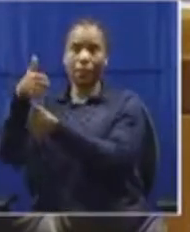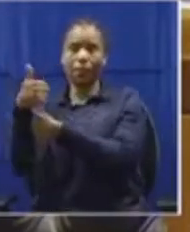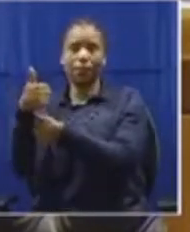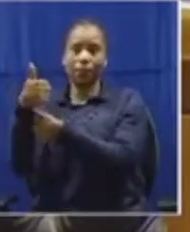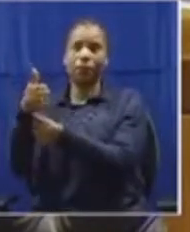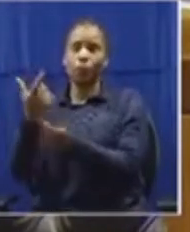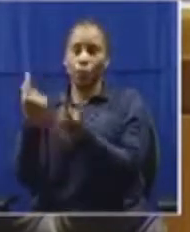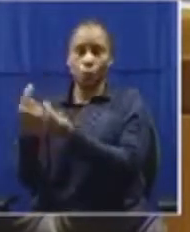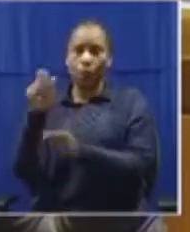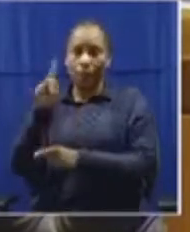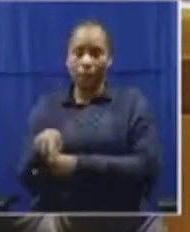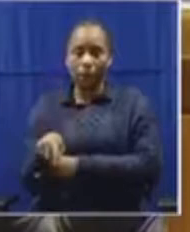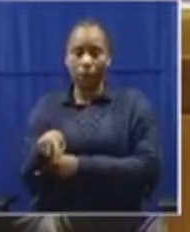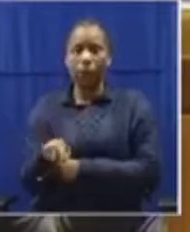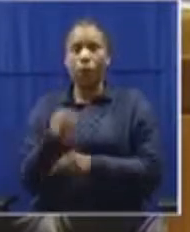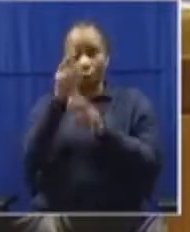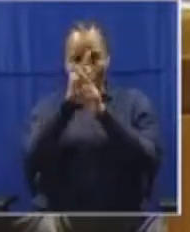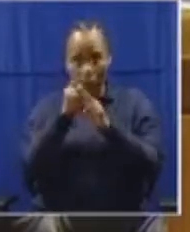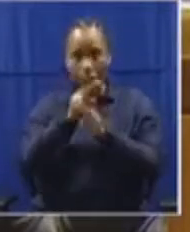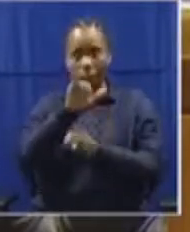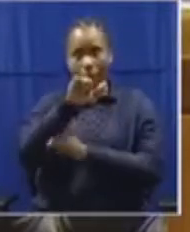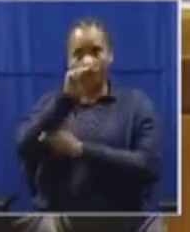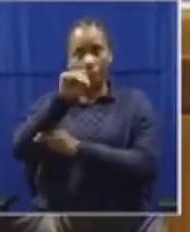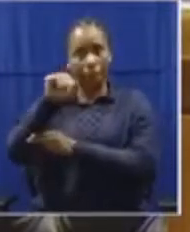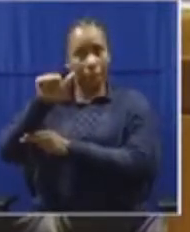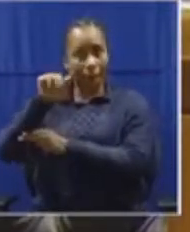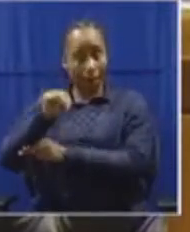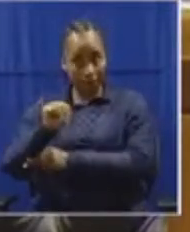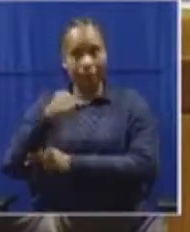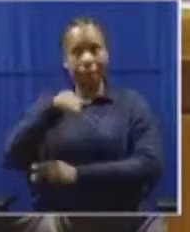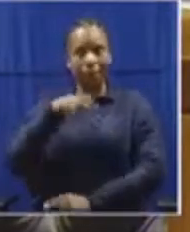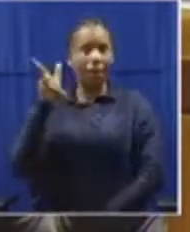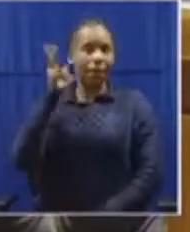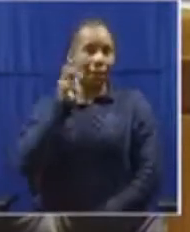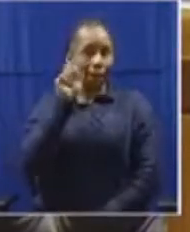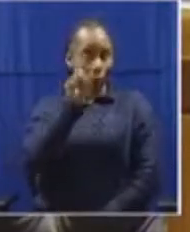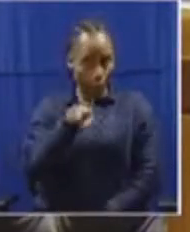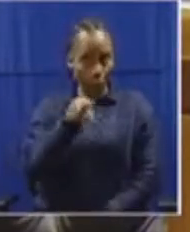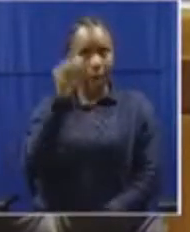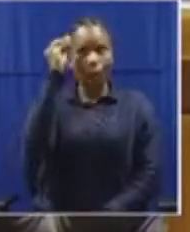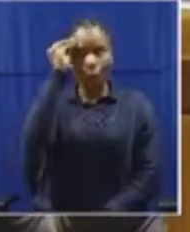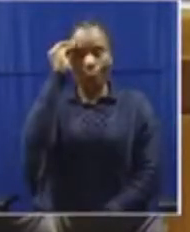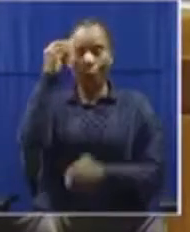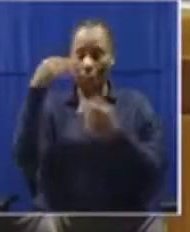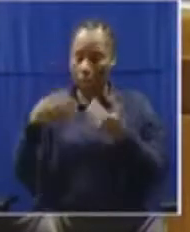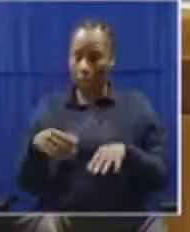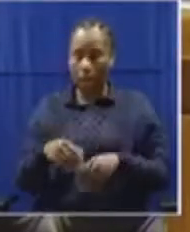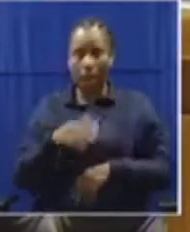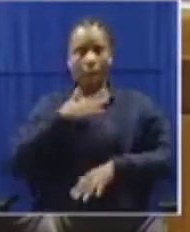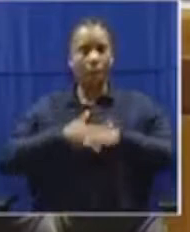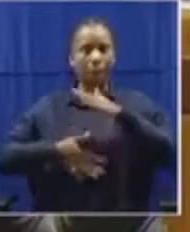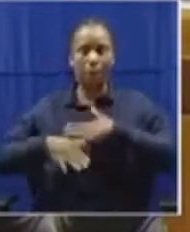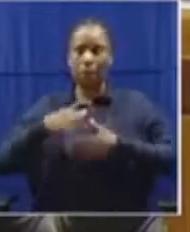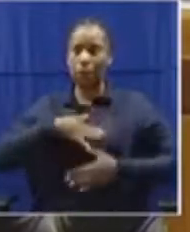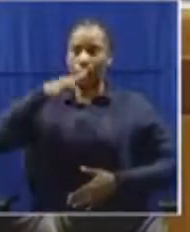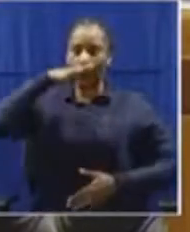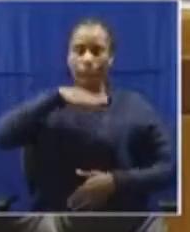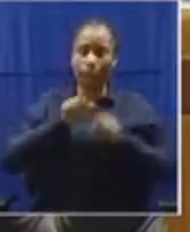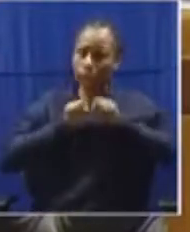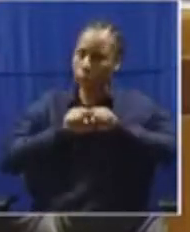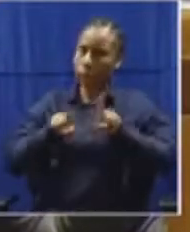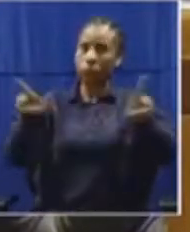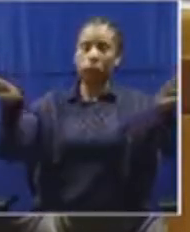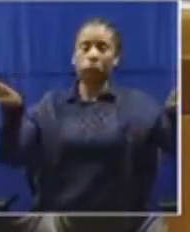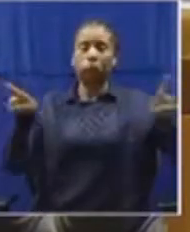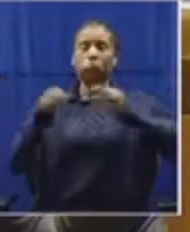So, Honorable Imam, I hear you, and I know that there's a great deal of impatience across the nation because